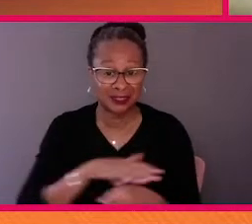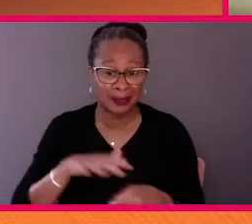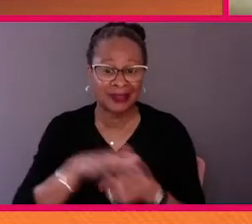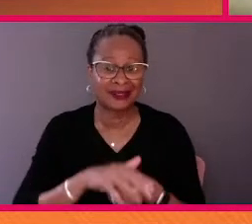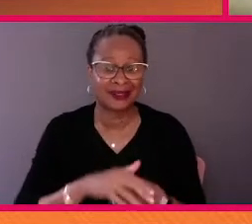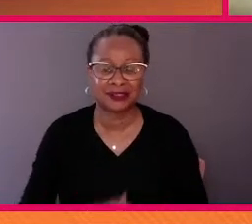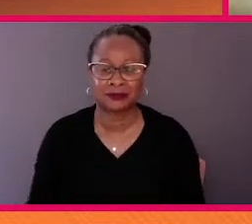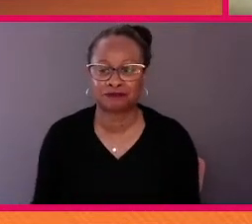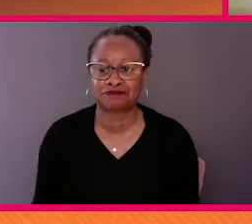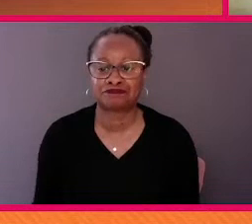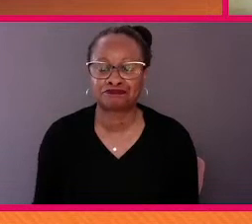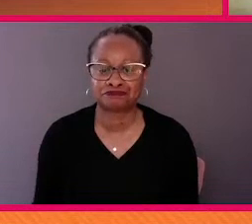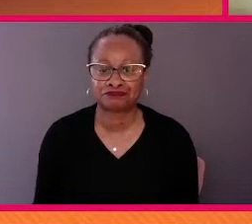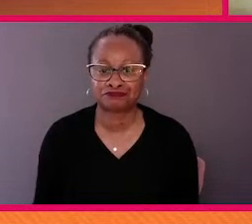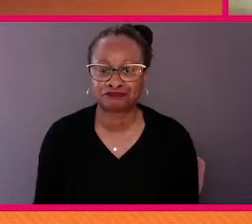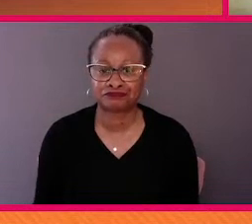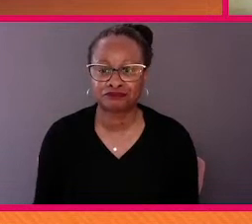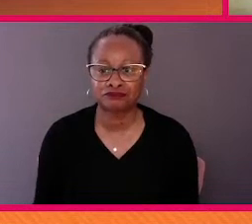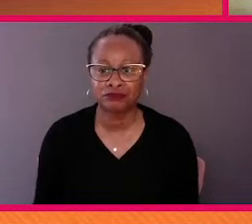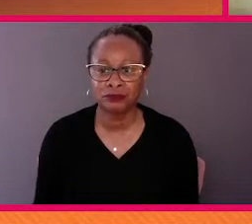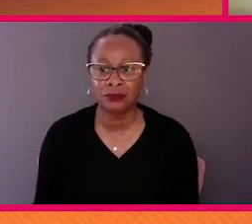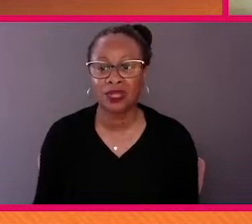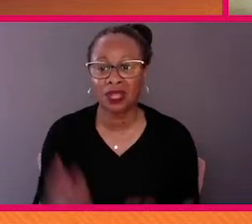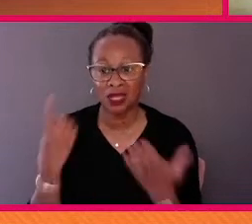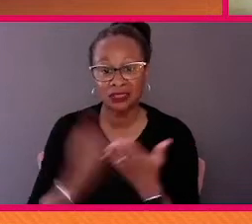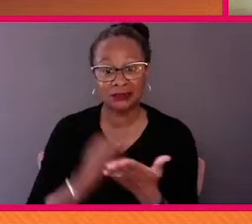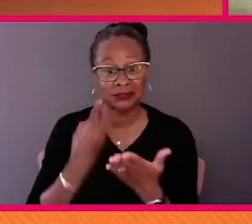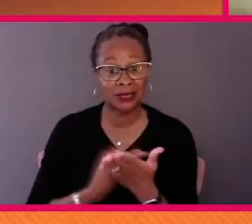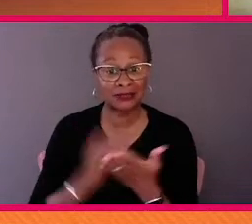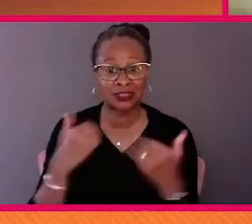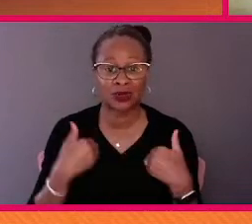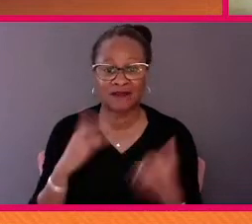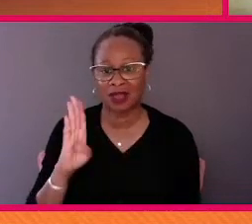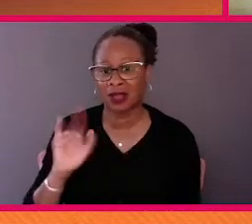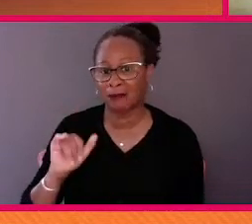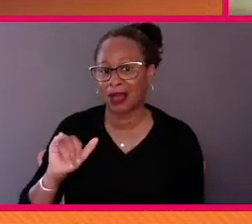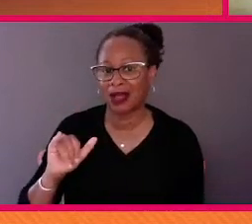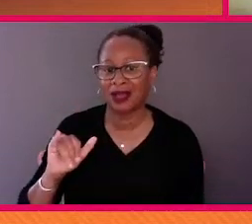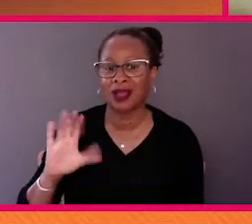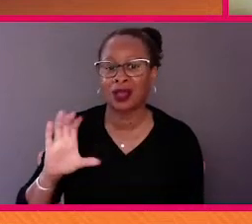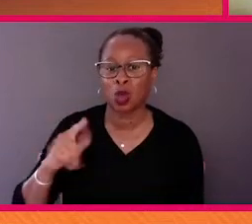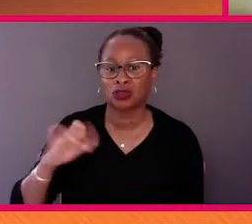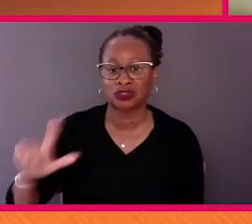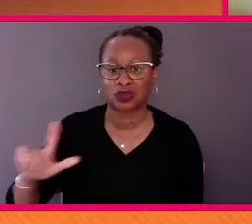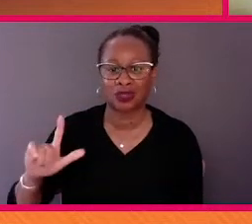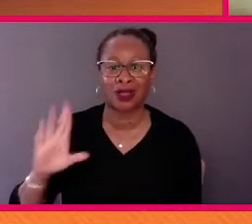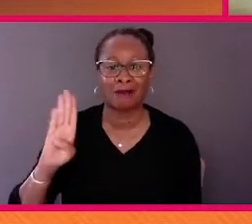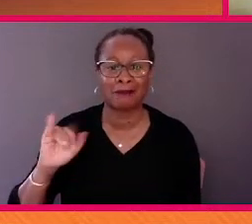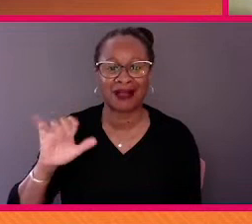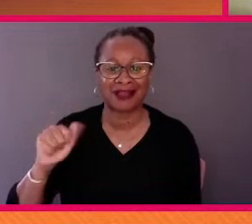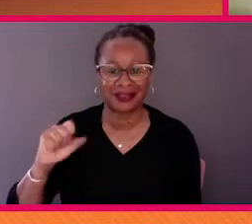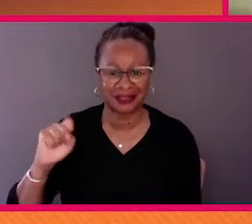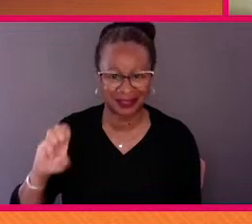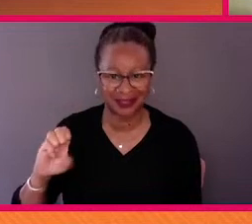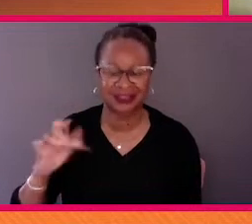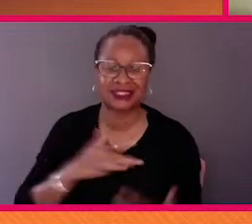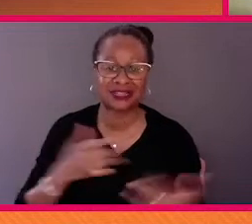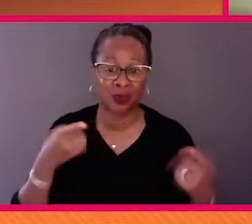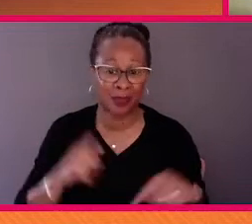There can be at times a bit of a bi-coastal bias, if you will. And so I think it's just really important